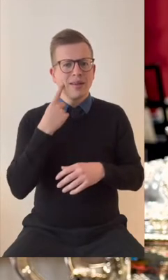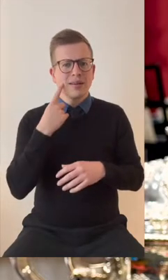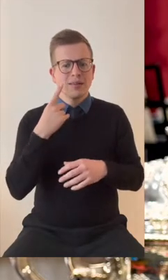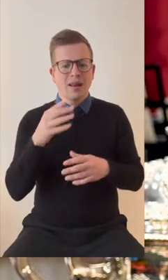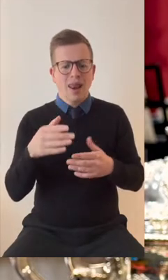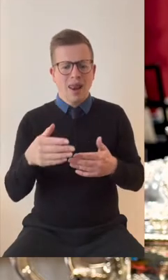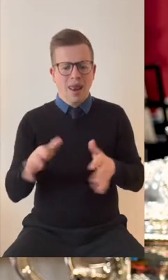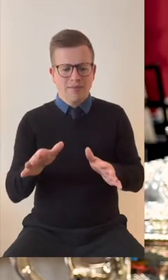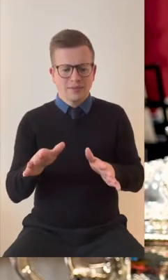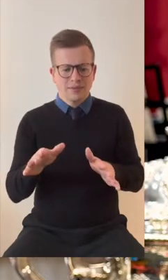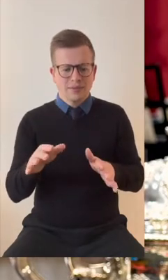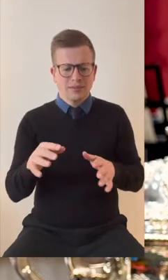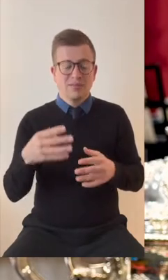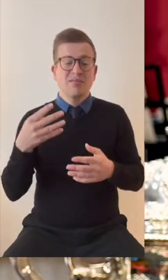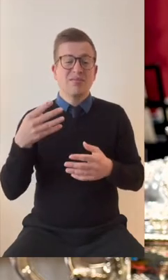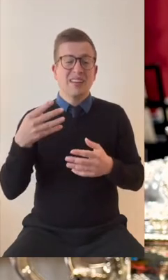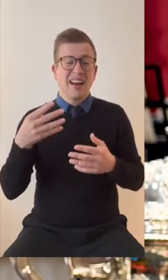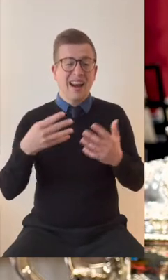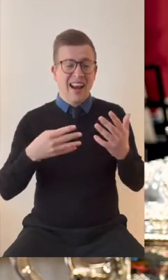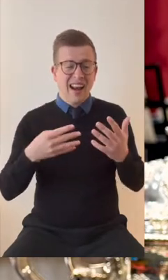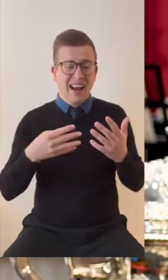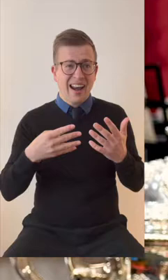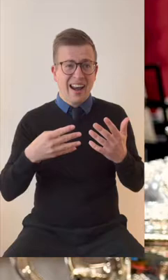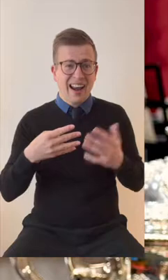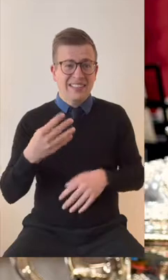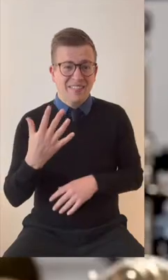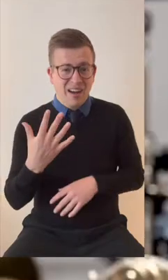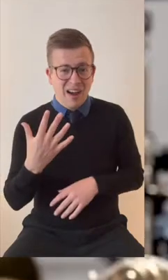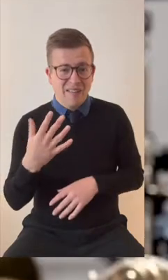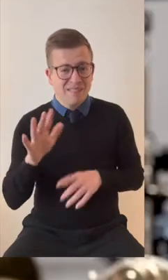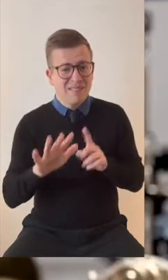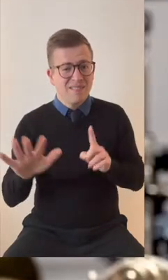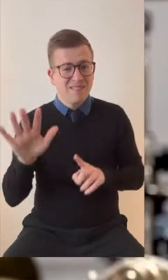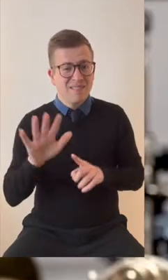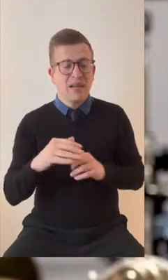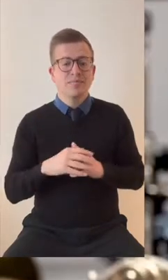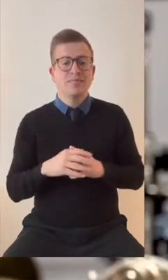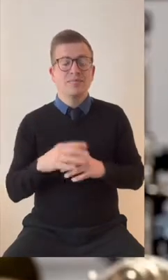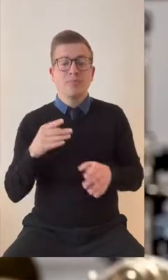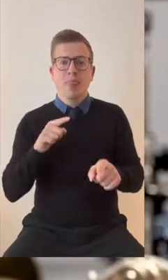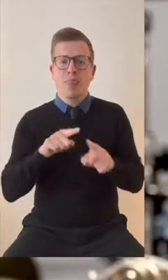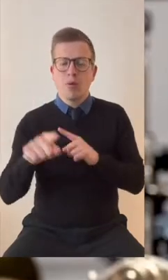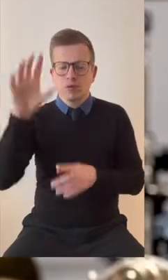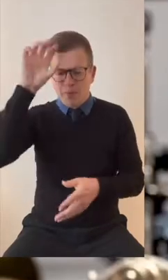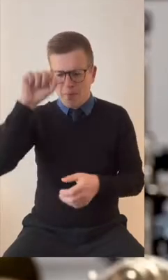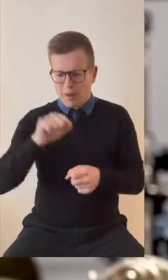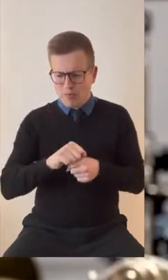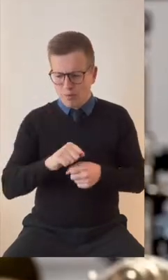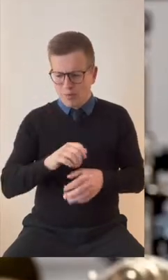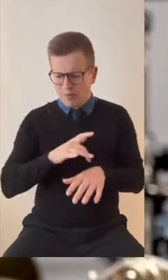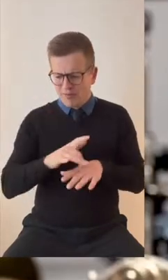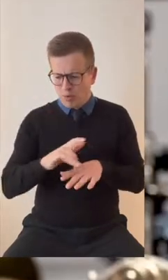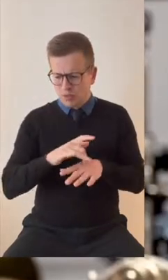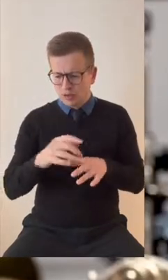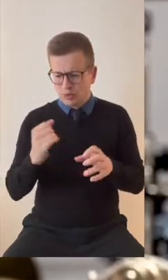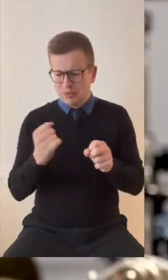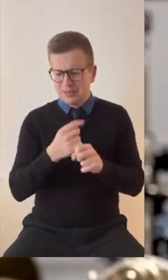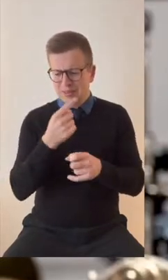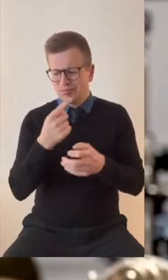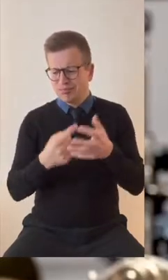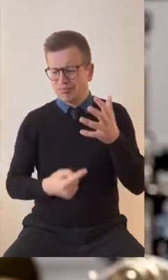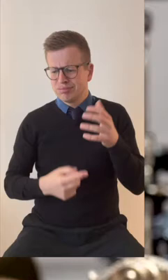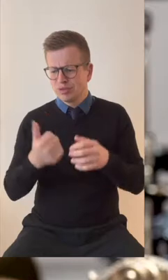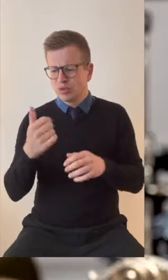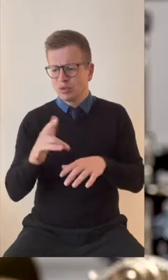and I left 95-ish, something like that. Well, the most memorable performance, we did a lot of